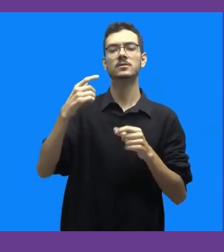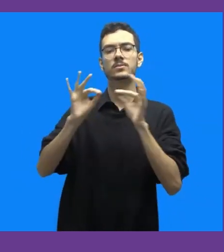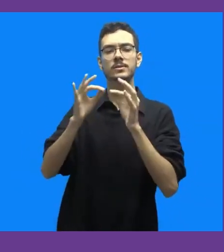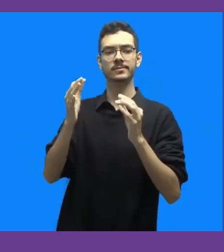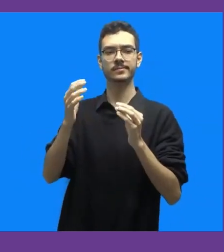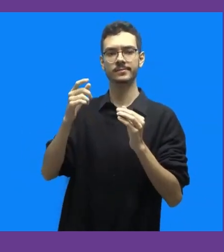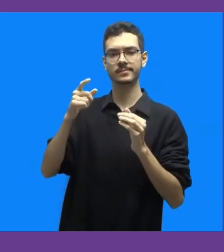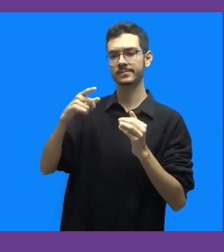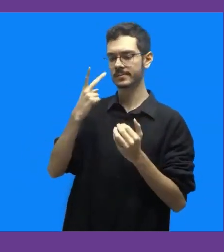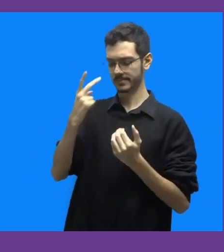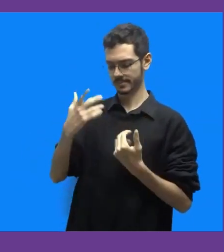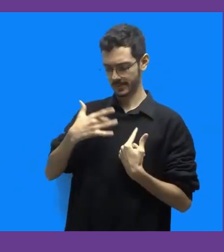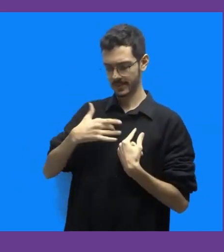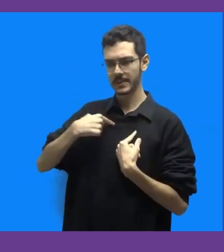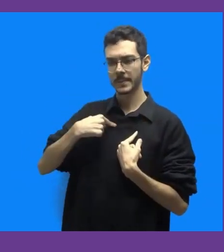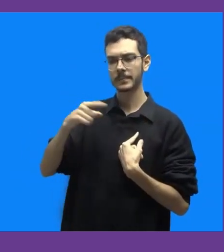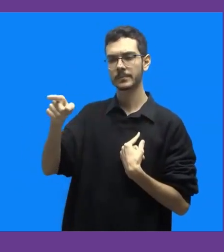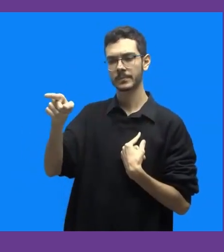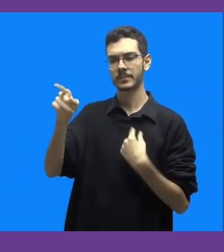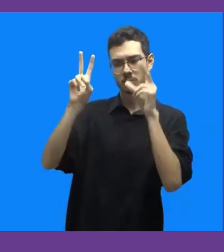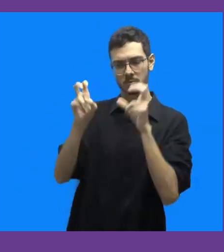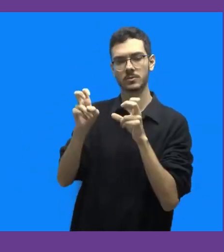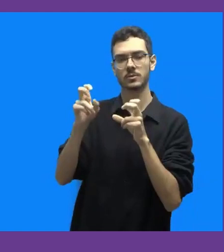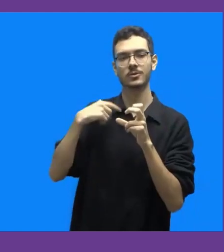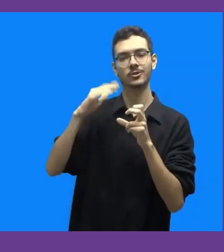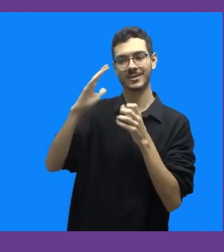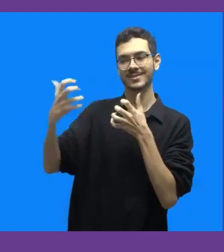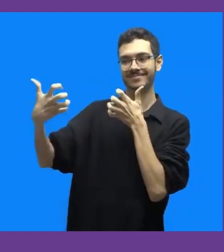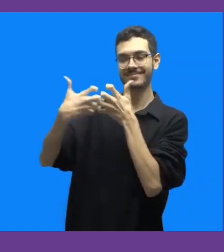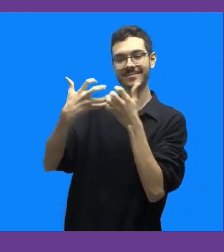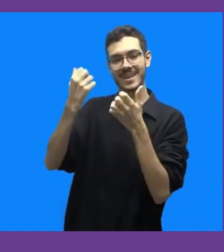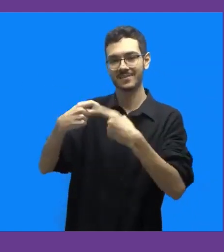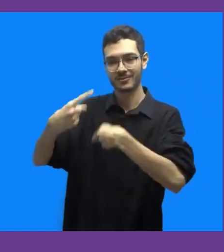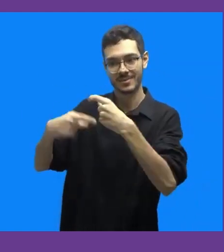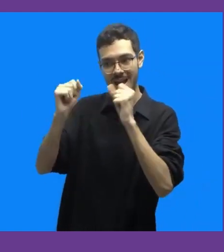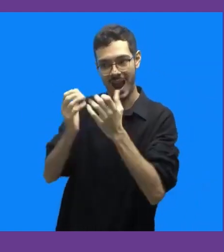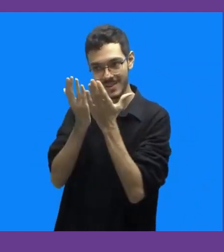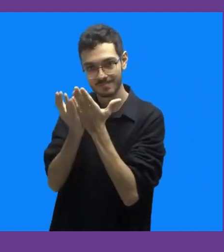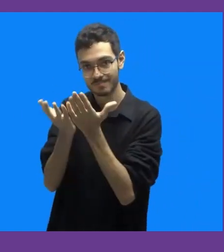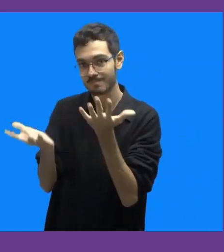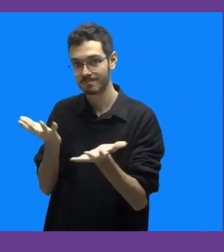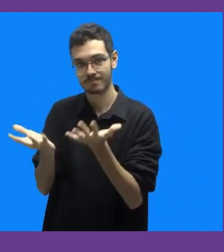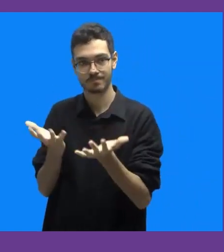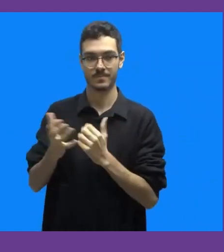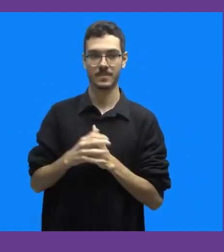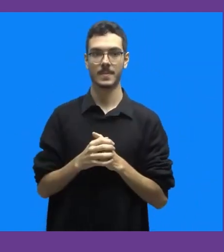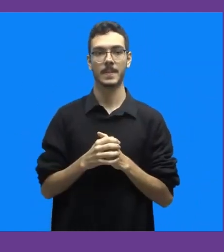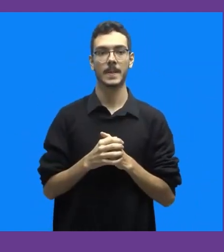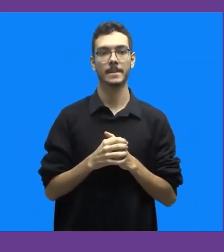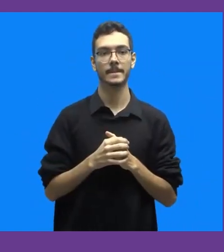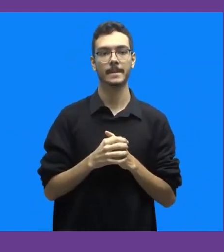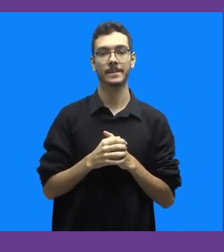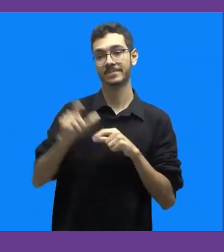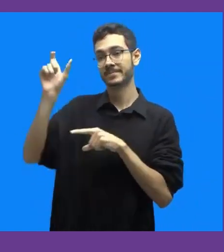this fear of going to a new place, this fear of not being